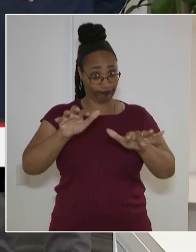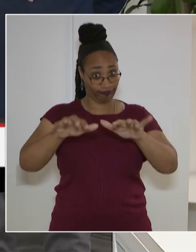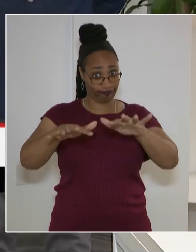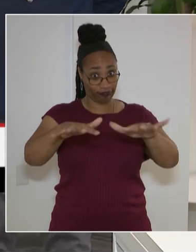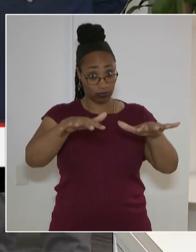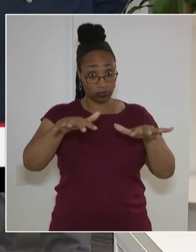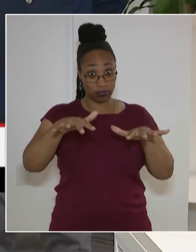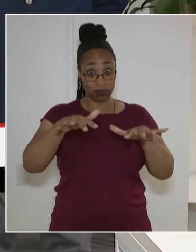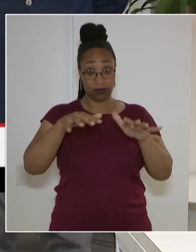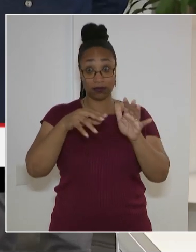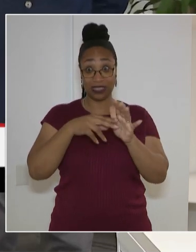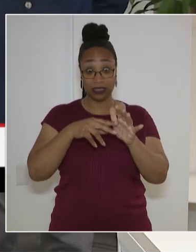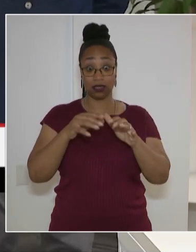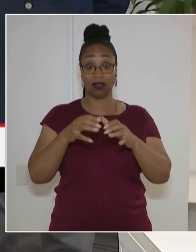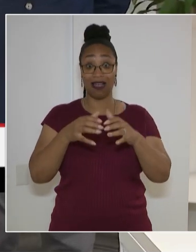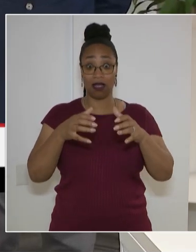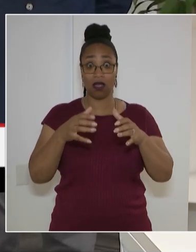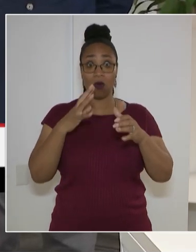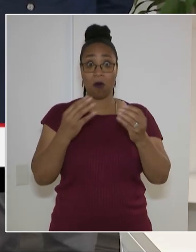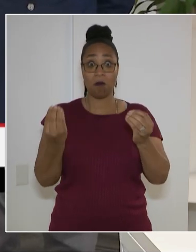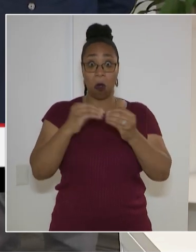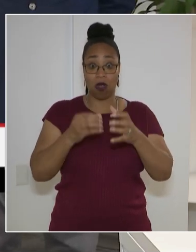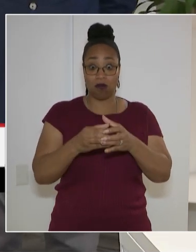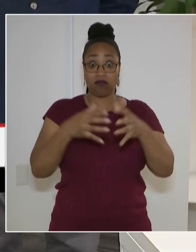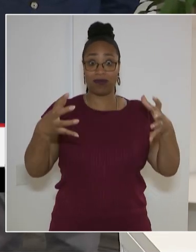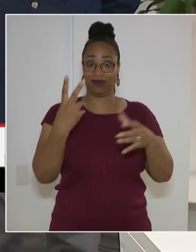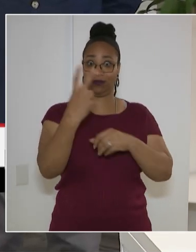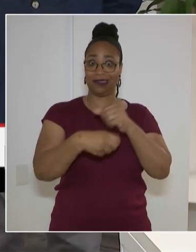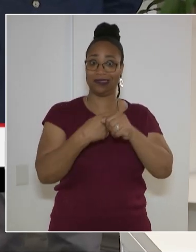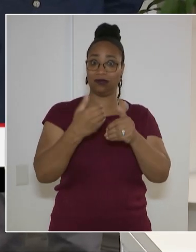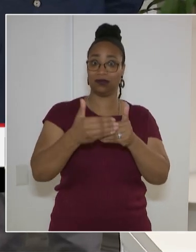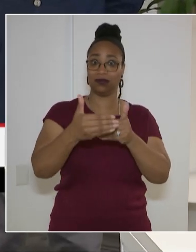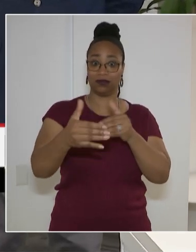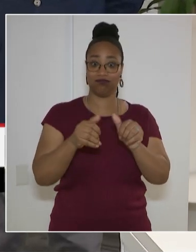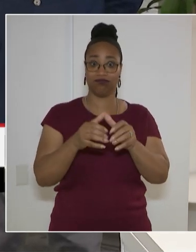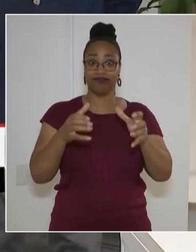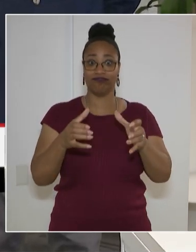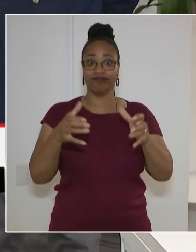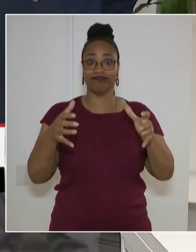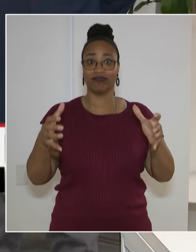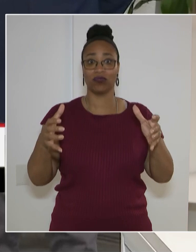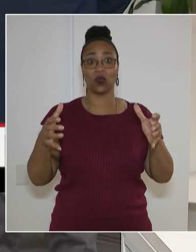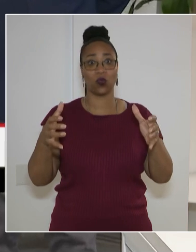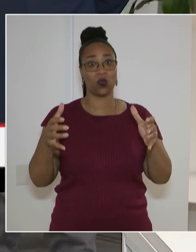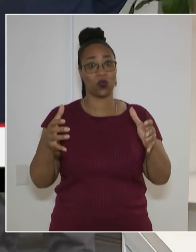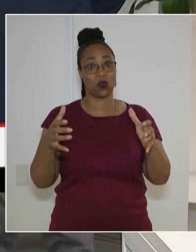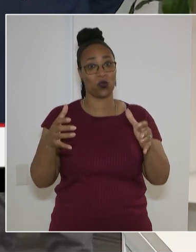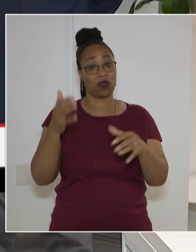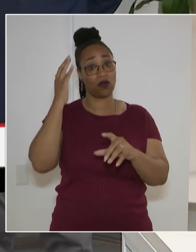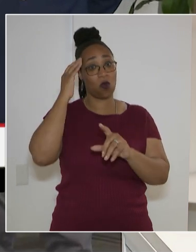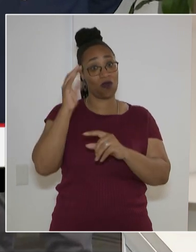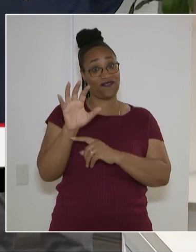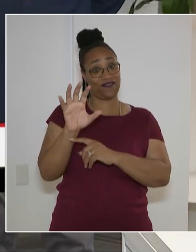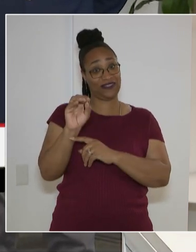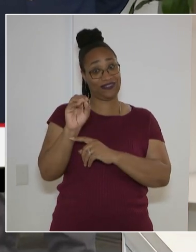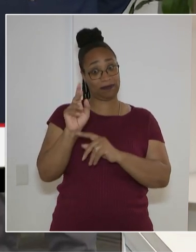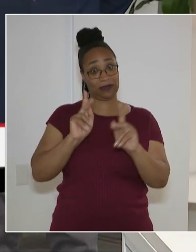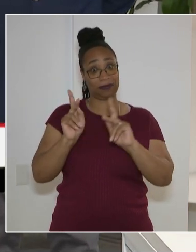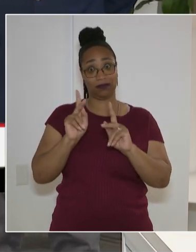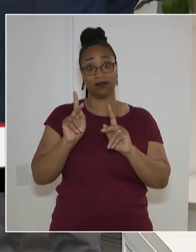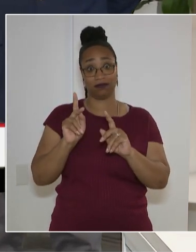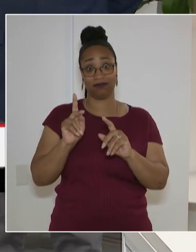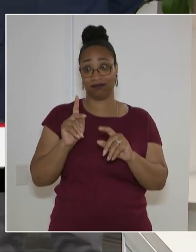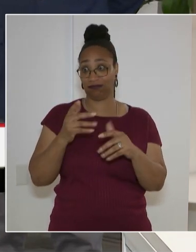in Washington in the next 2 years. I know that nearly 50 people already work here. And with the influx